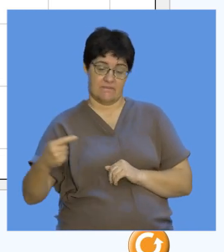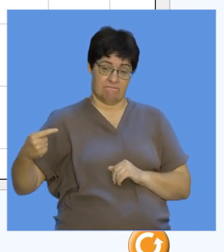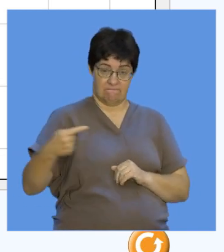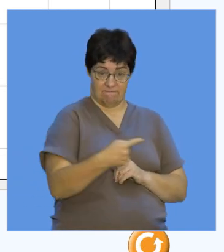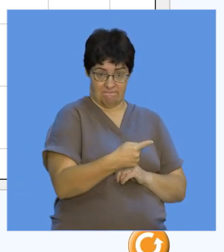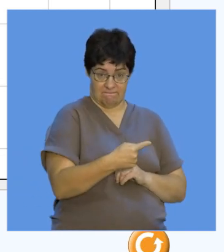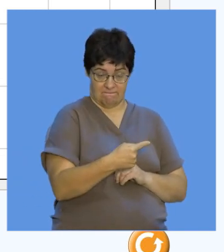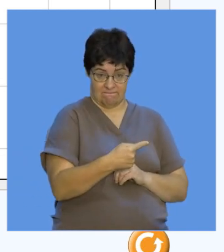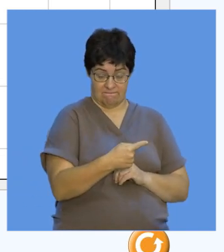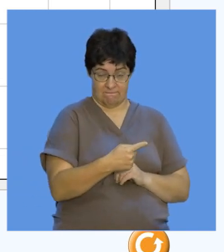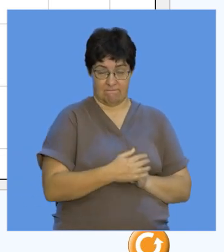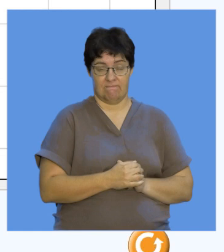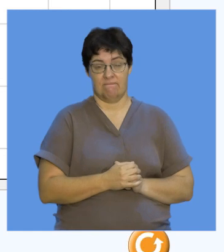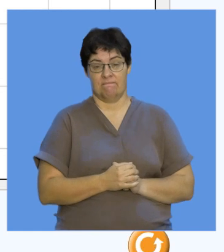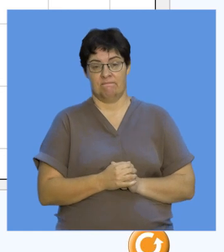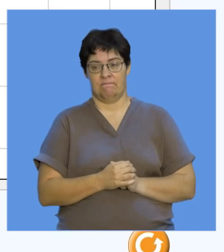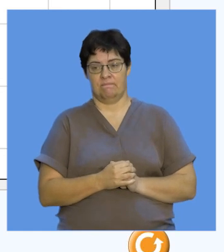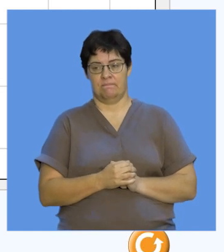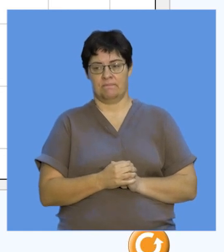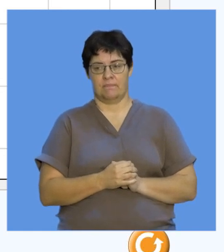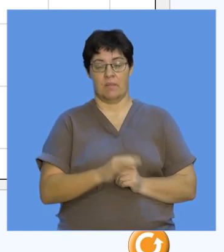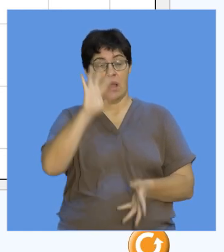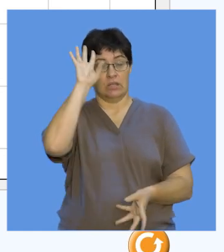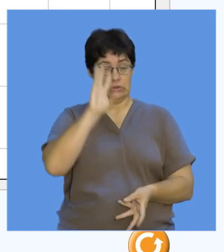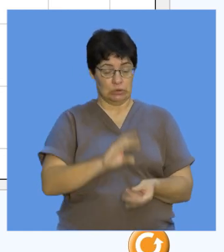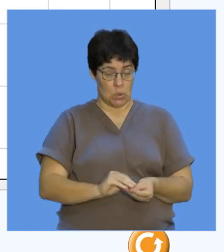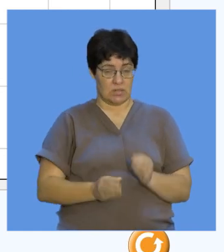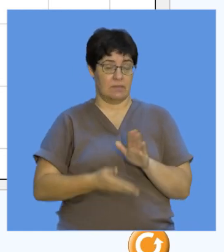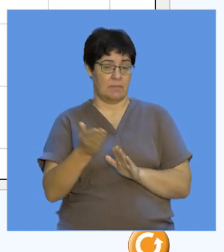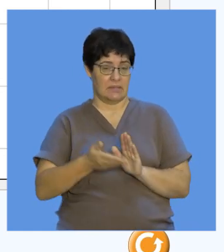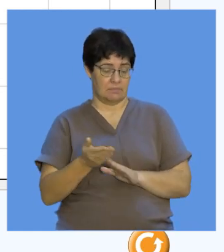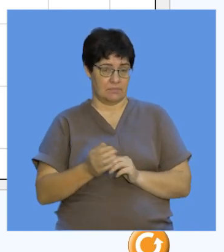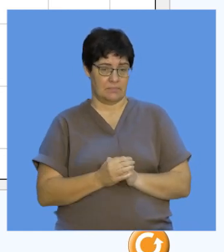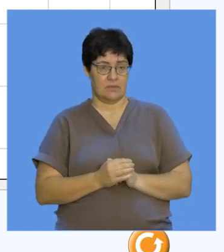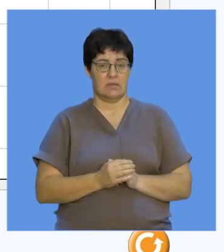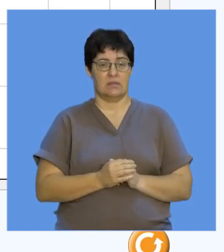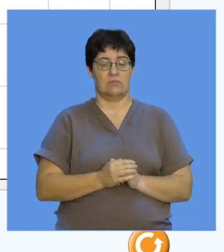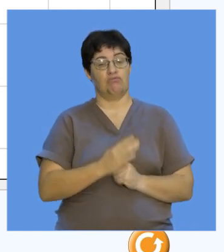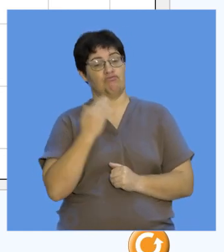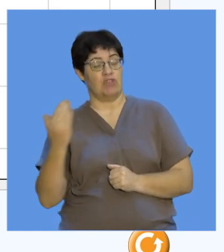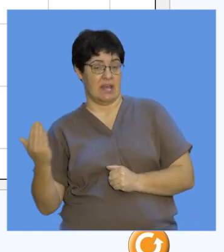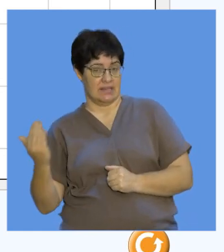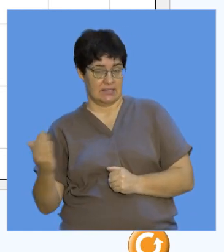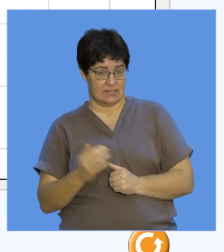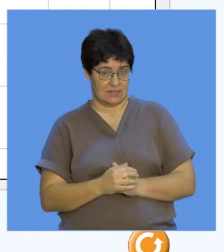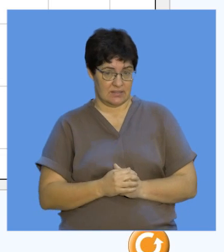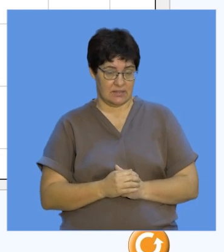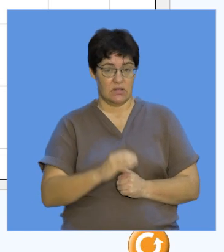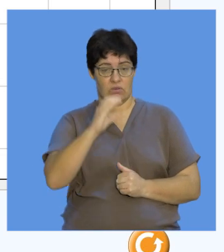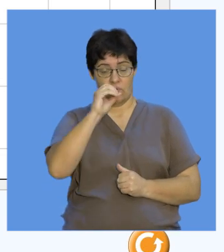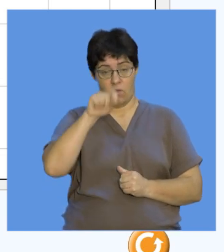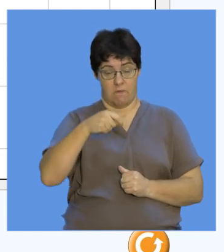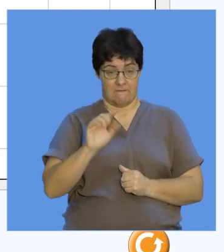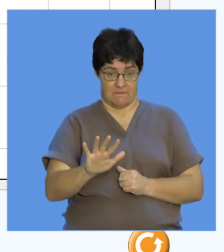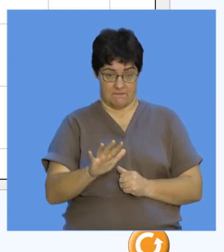going to the left. My total momentum is to the right. Okay, 0.5. So